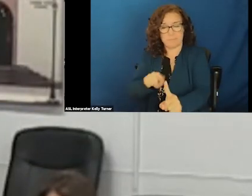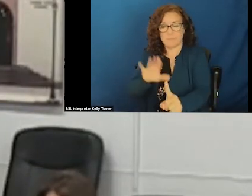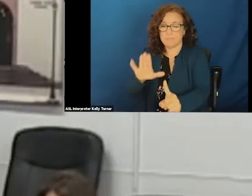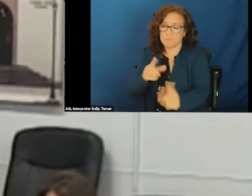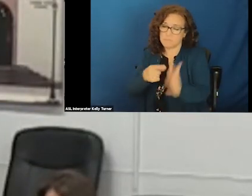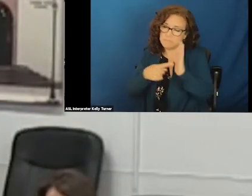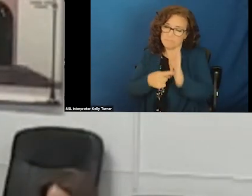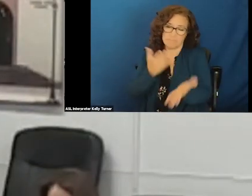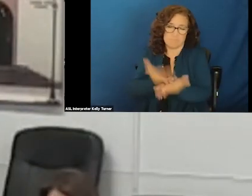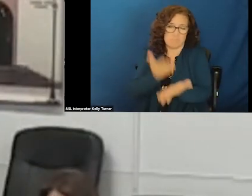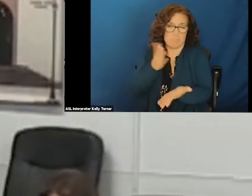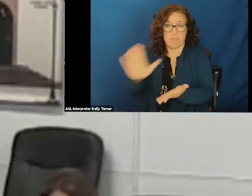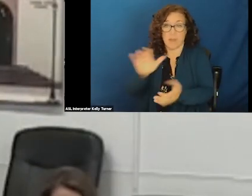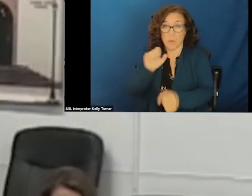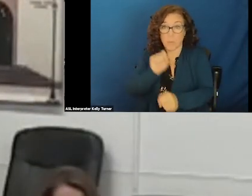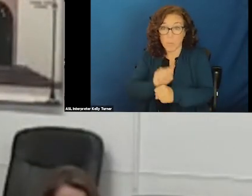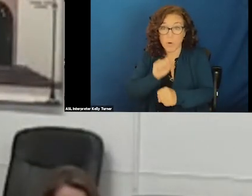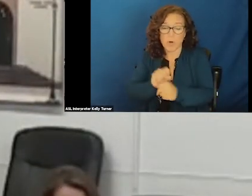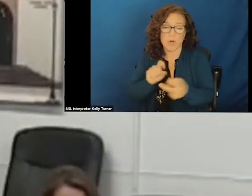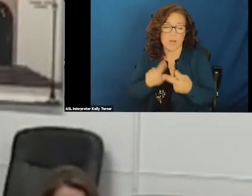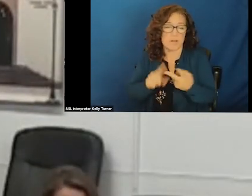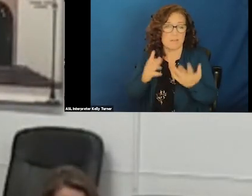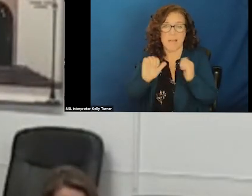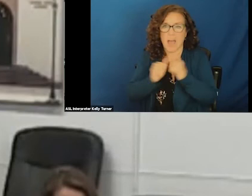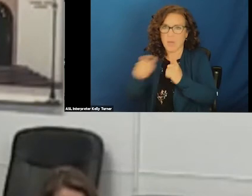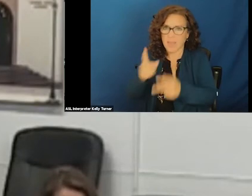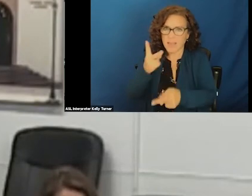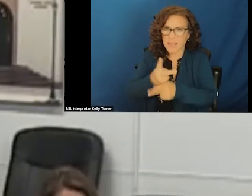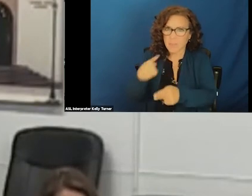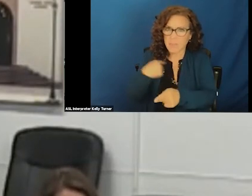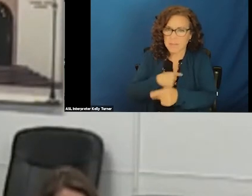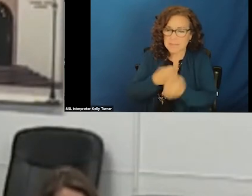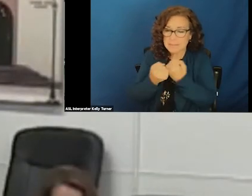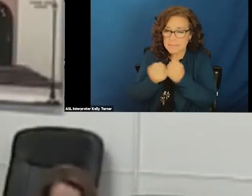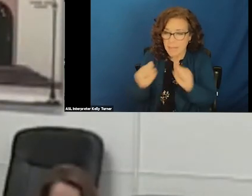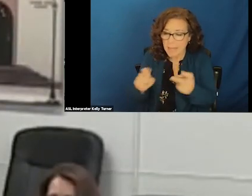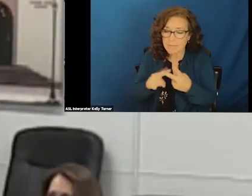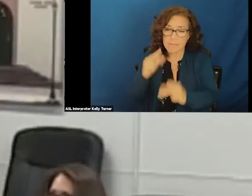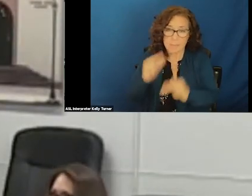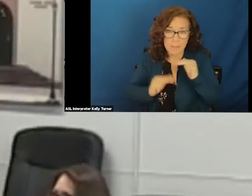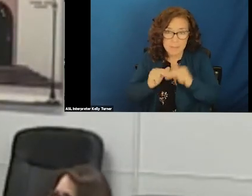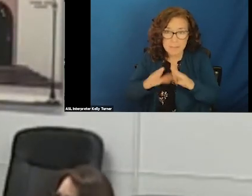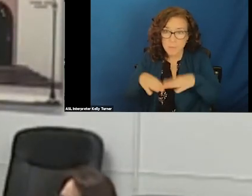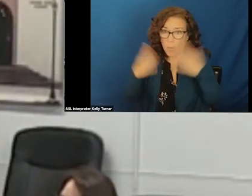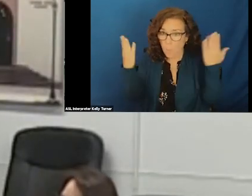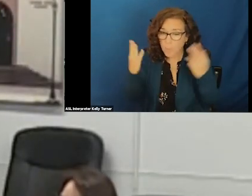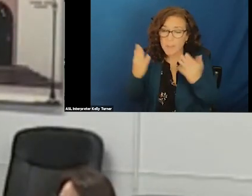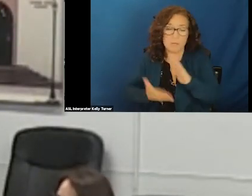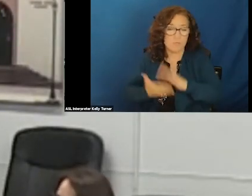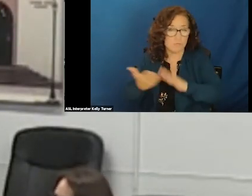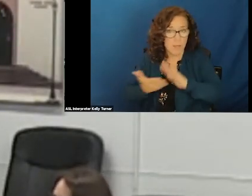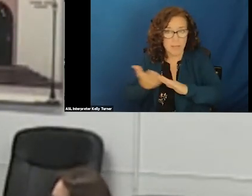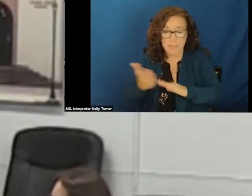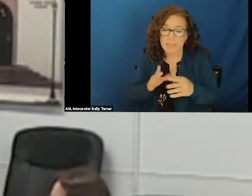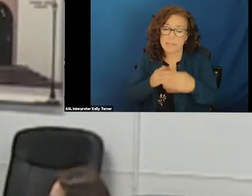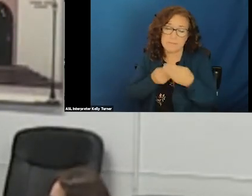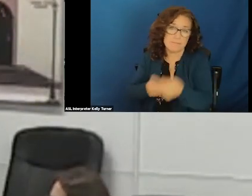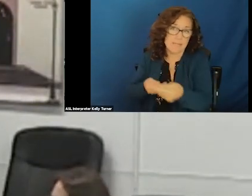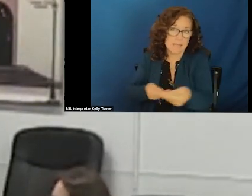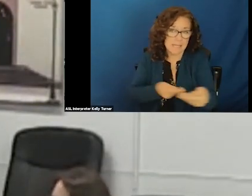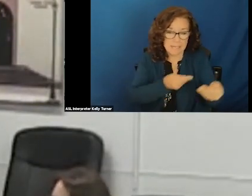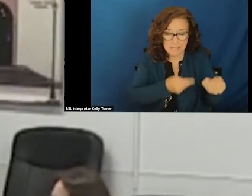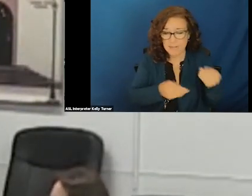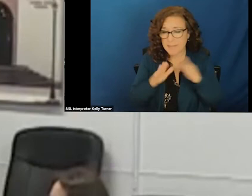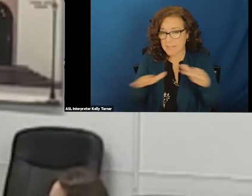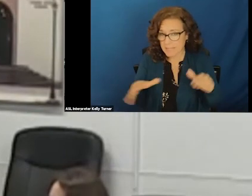running smoothly, and food to our kids and staff. And so this is a really important